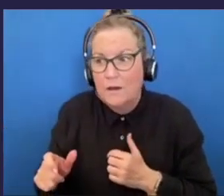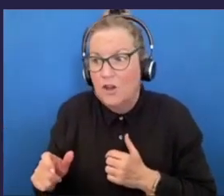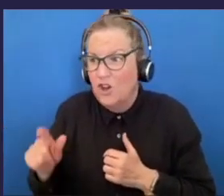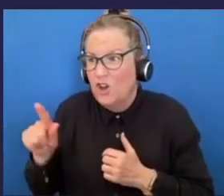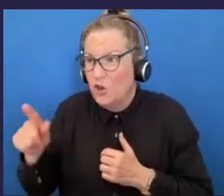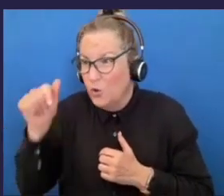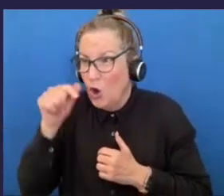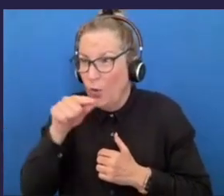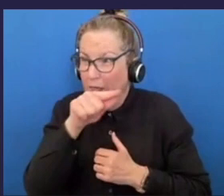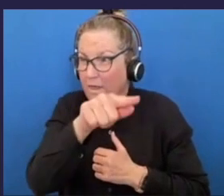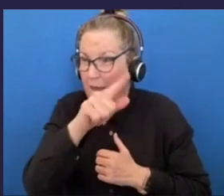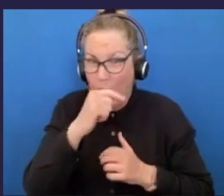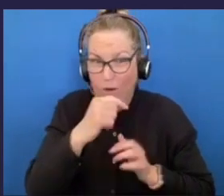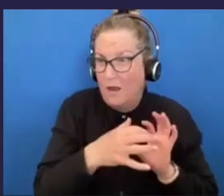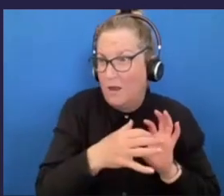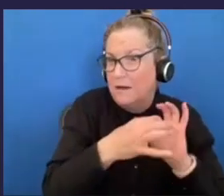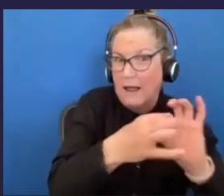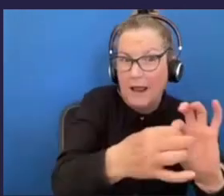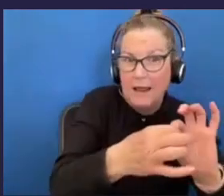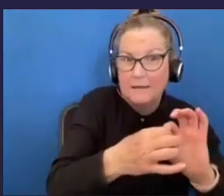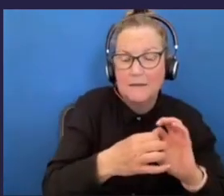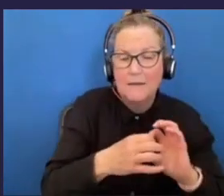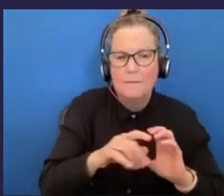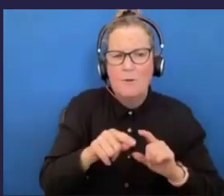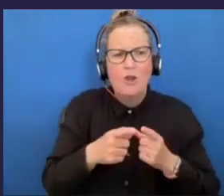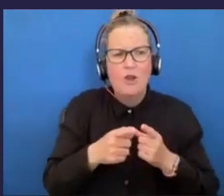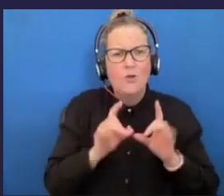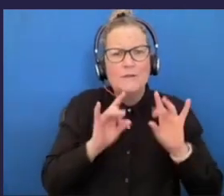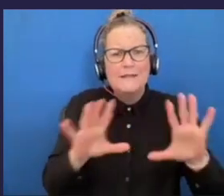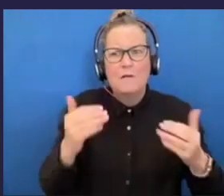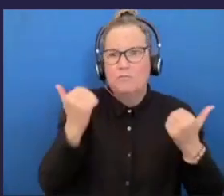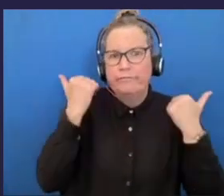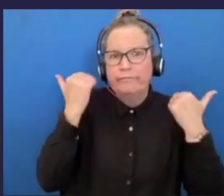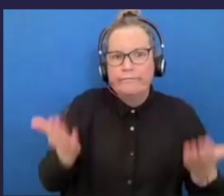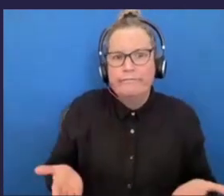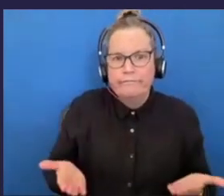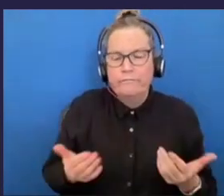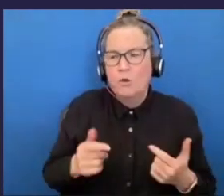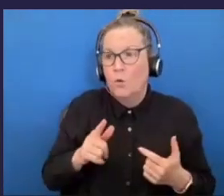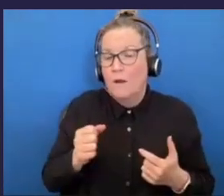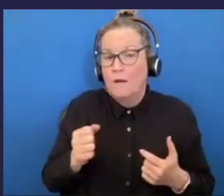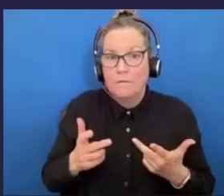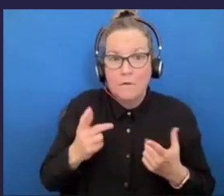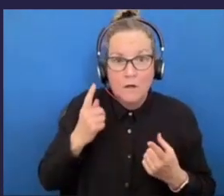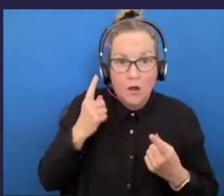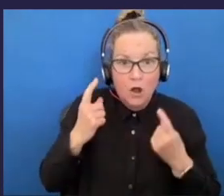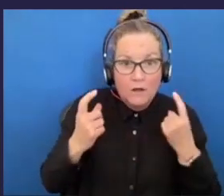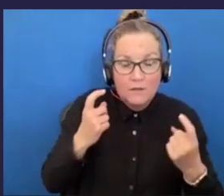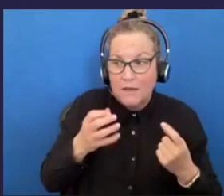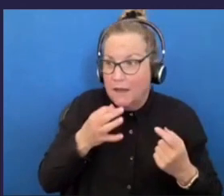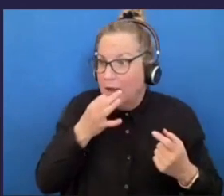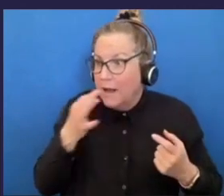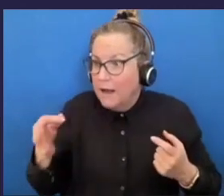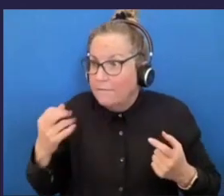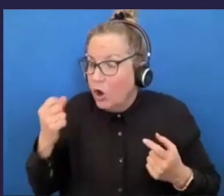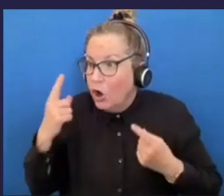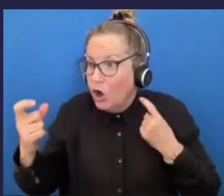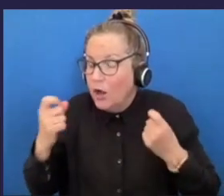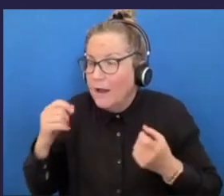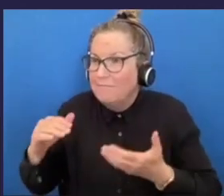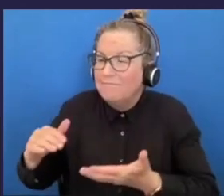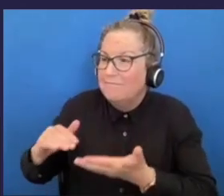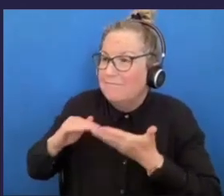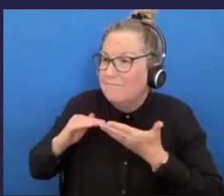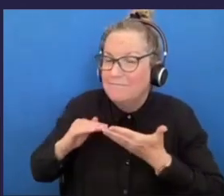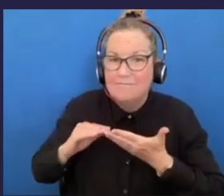opportunity. So you may not have an opportunity, but do you have any ideas or other opportunities that could help us along